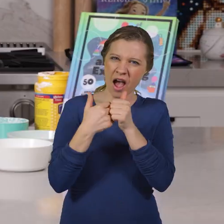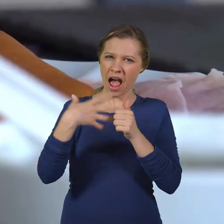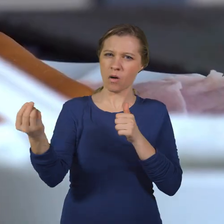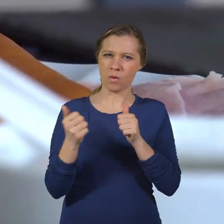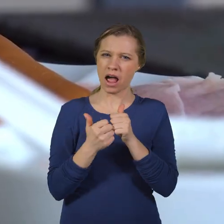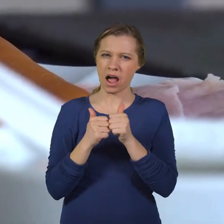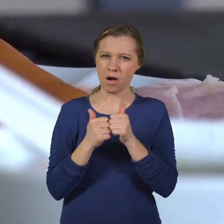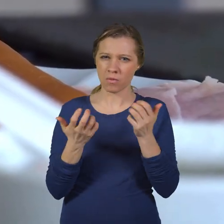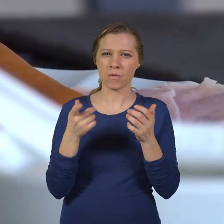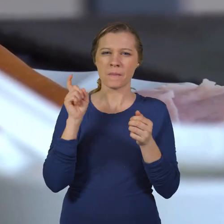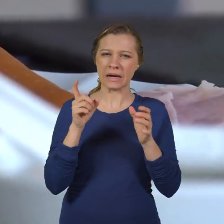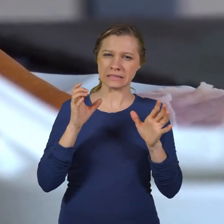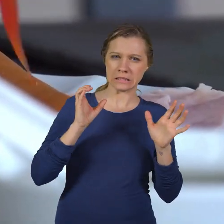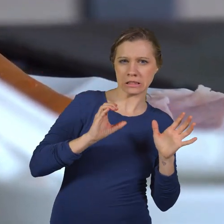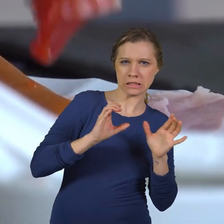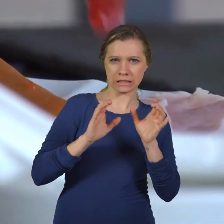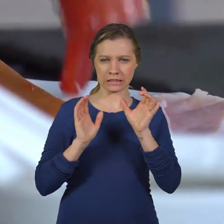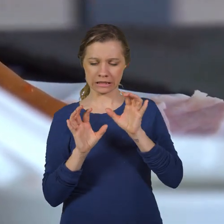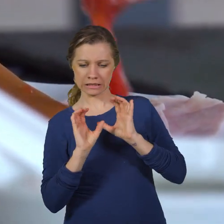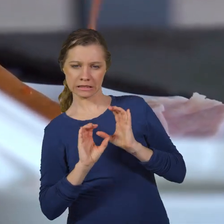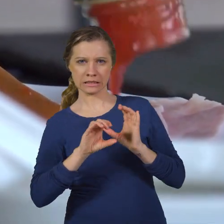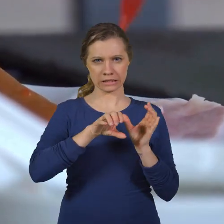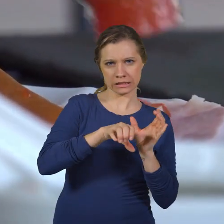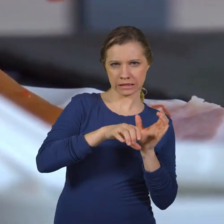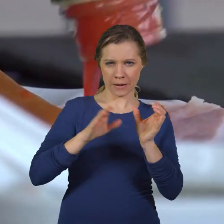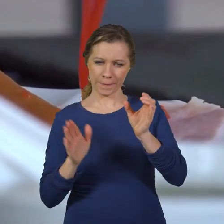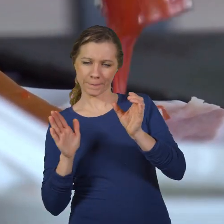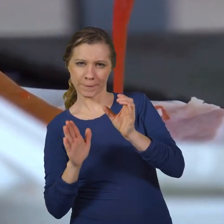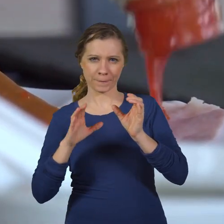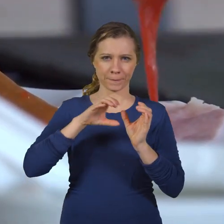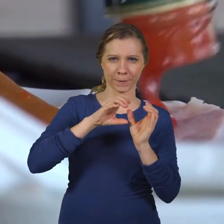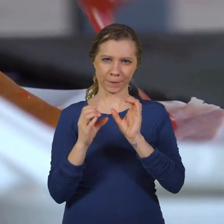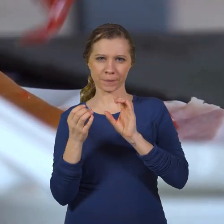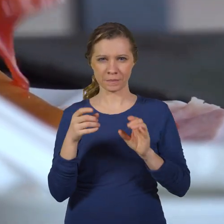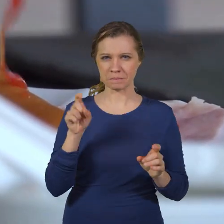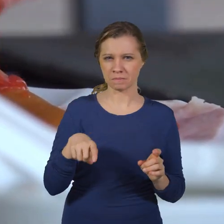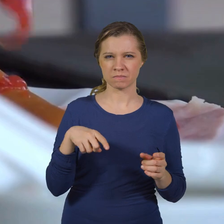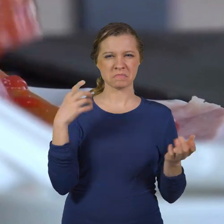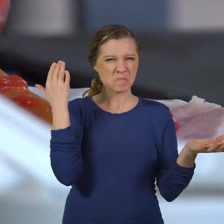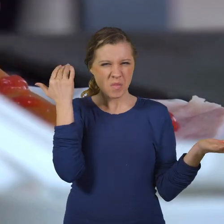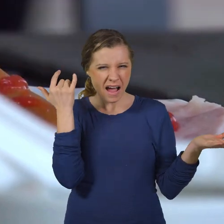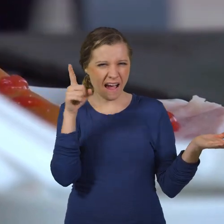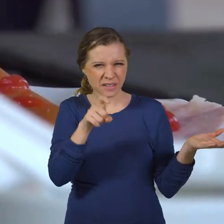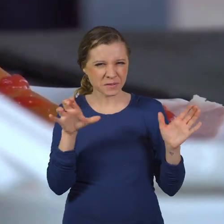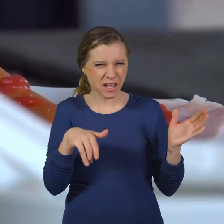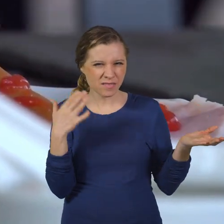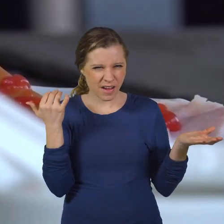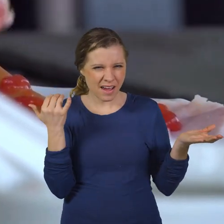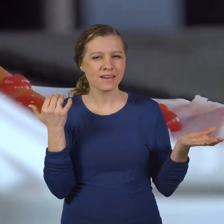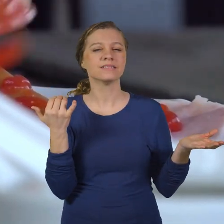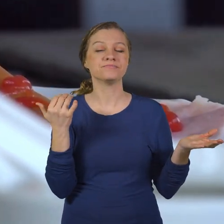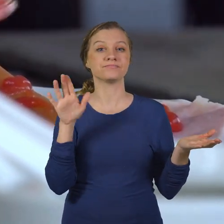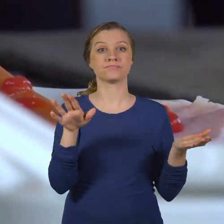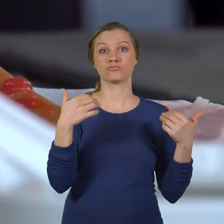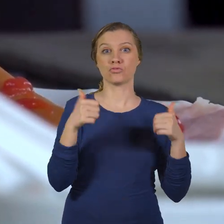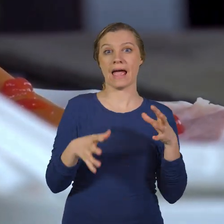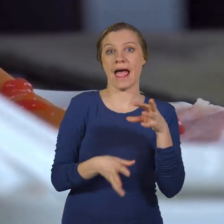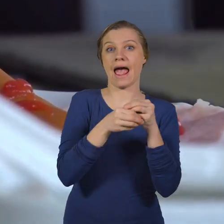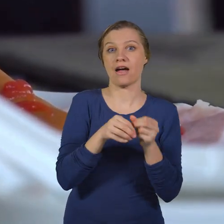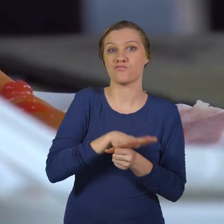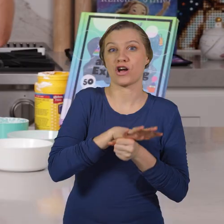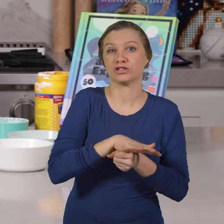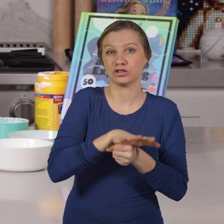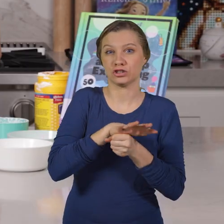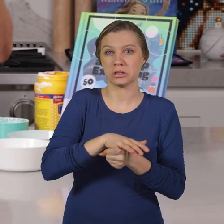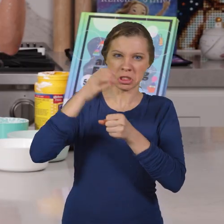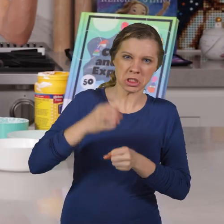trick how to get it out? You have to hit the number on the side. Why do they ask you to do that? Well, it's because you're trying